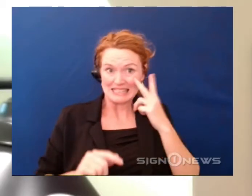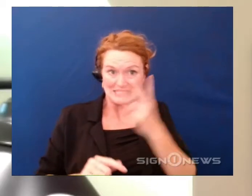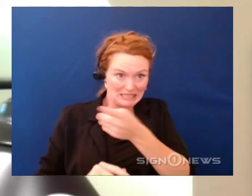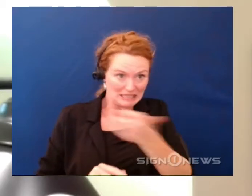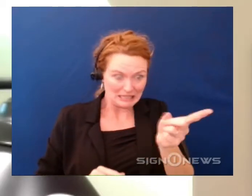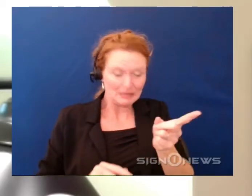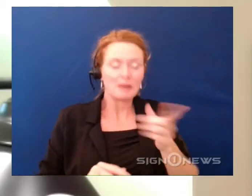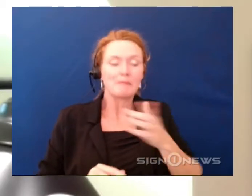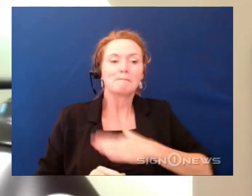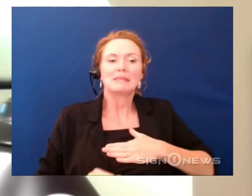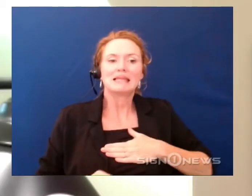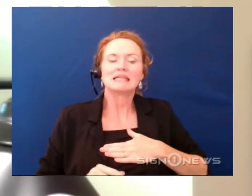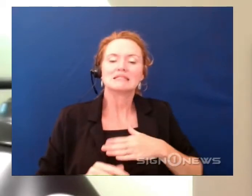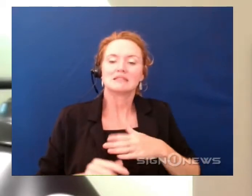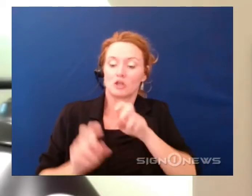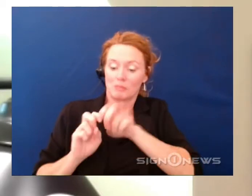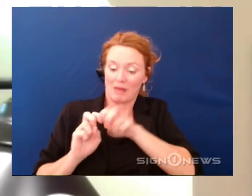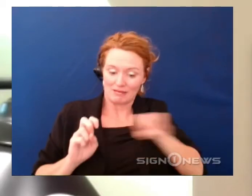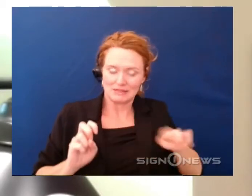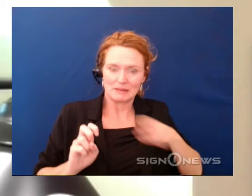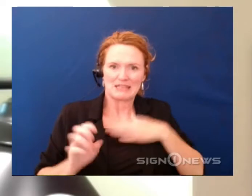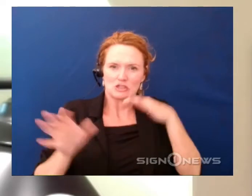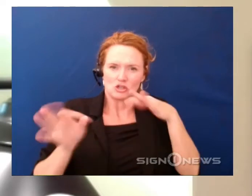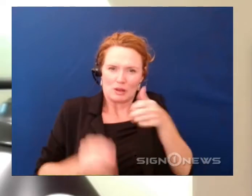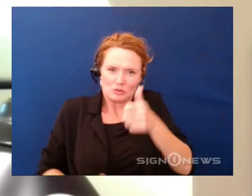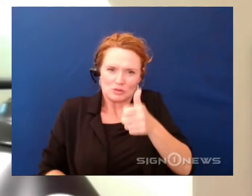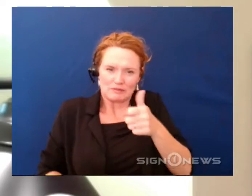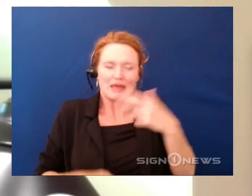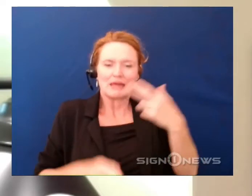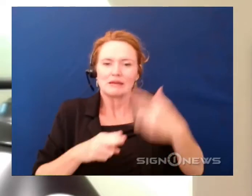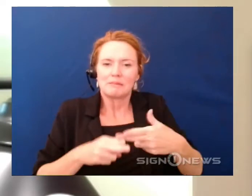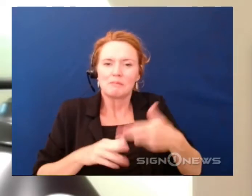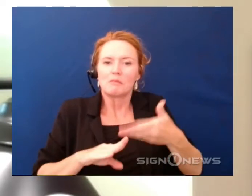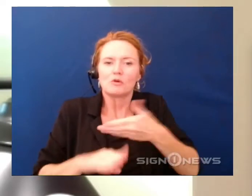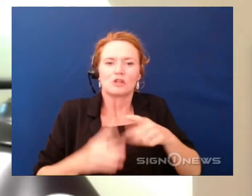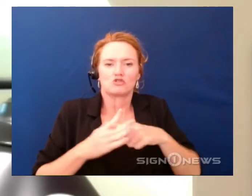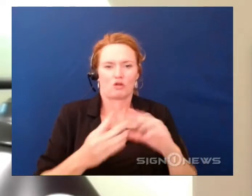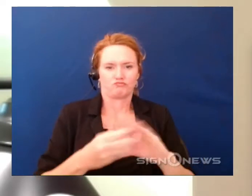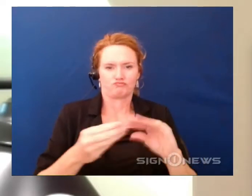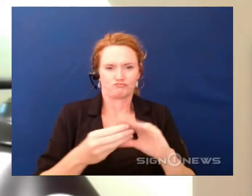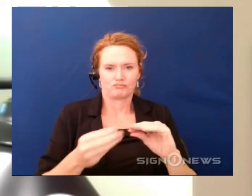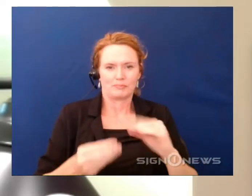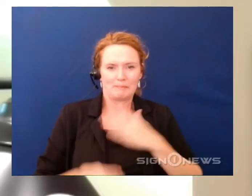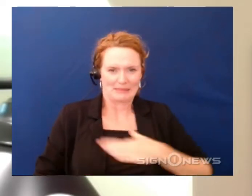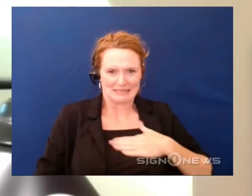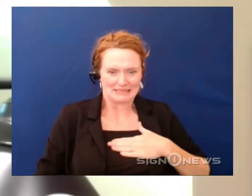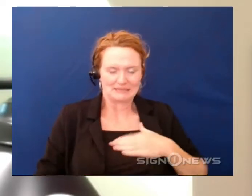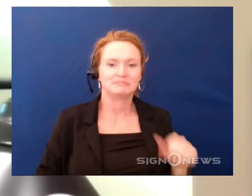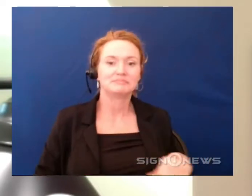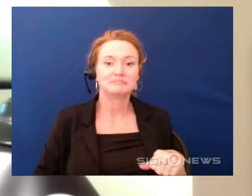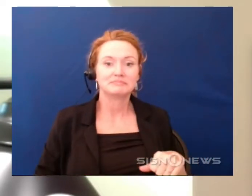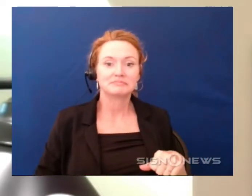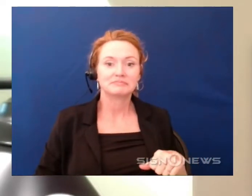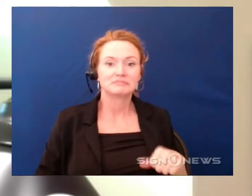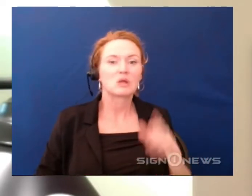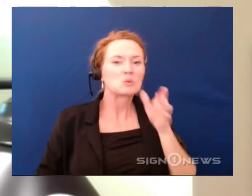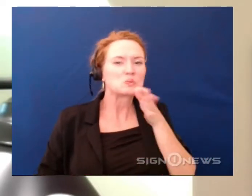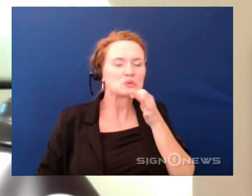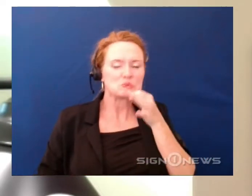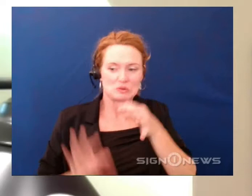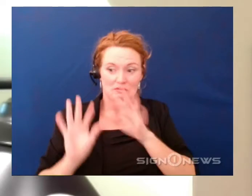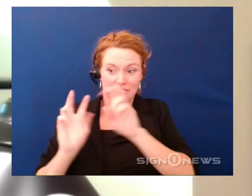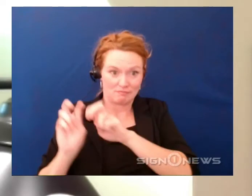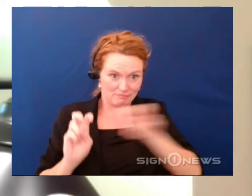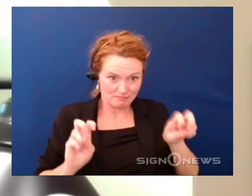panelists also to provide a visual description of themselves and to say their names before they speak. Before I introduce our panelists and kick